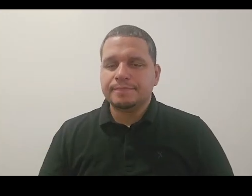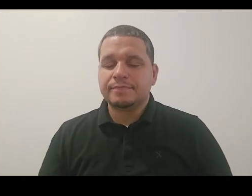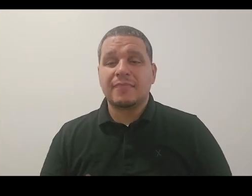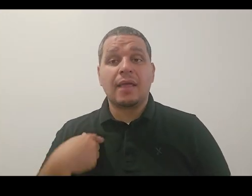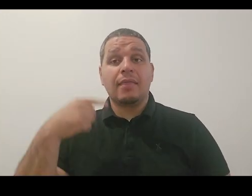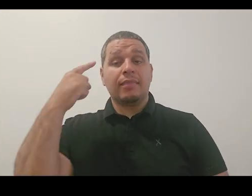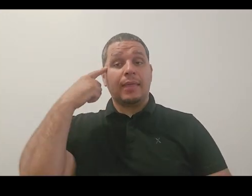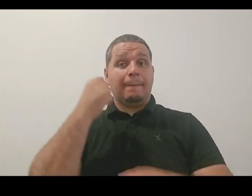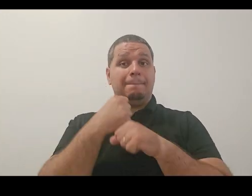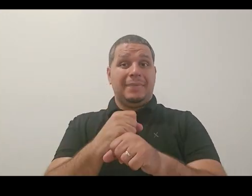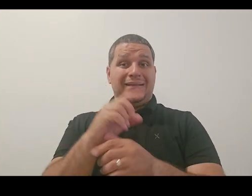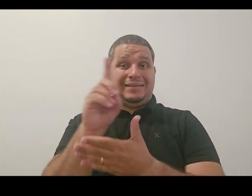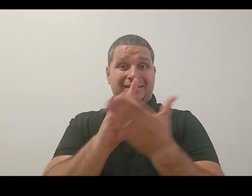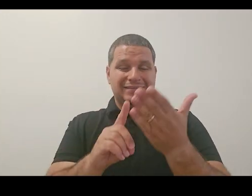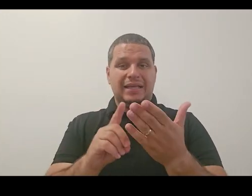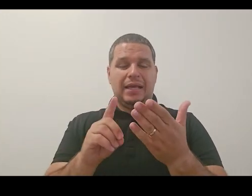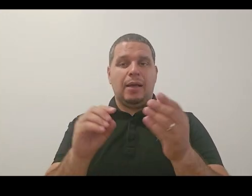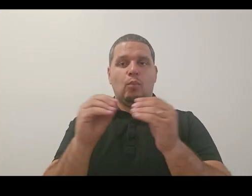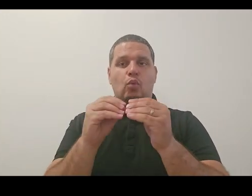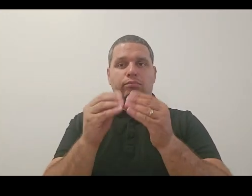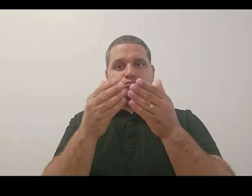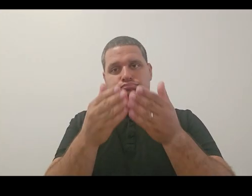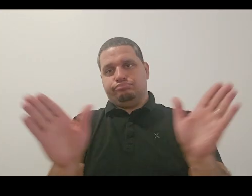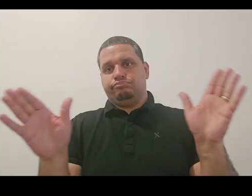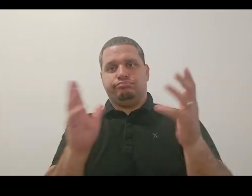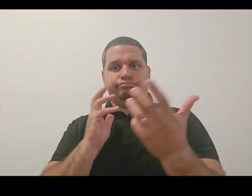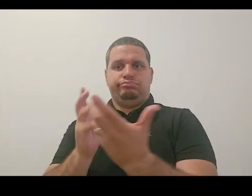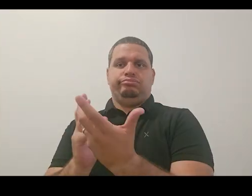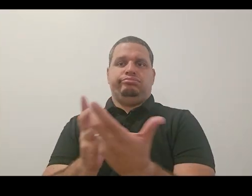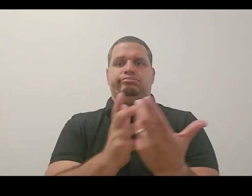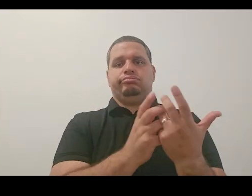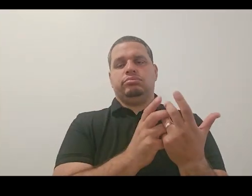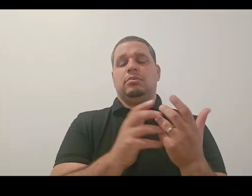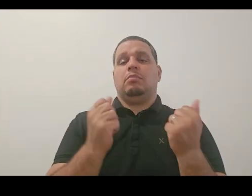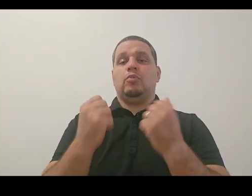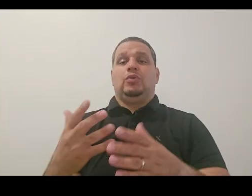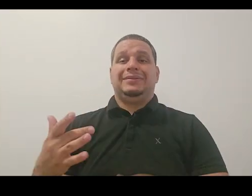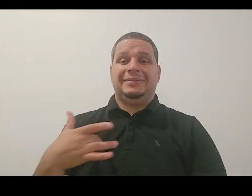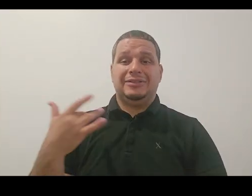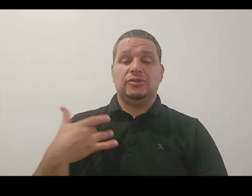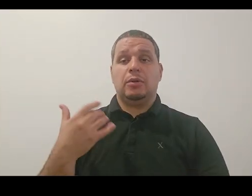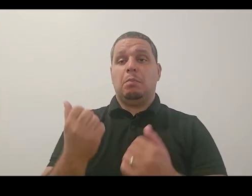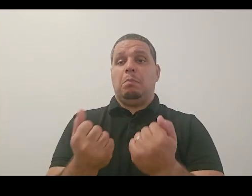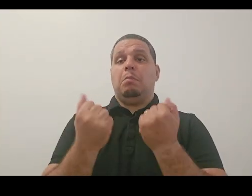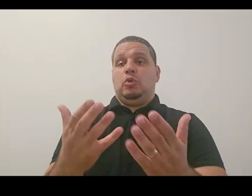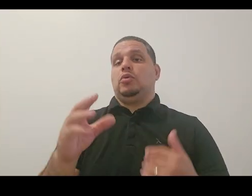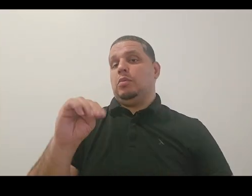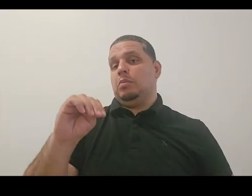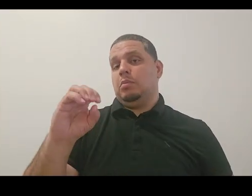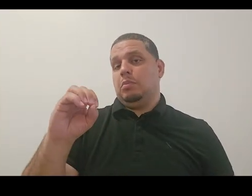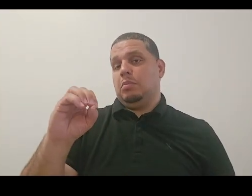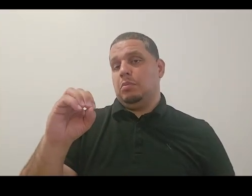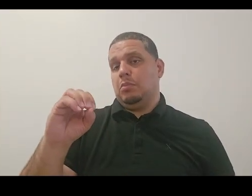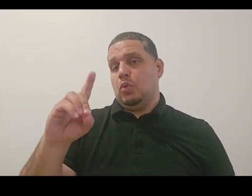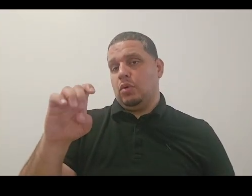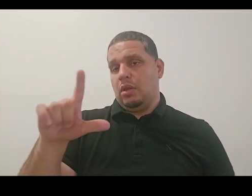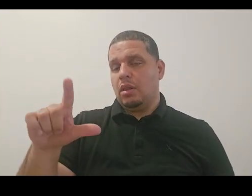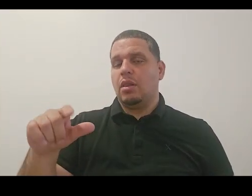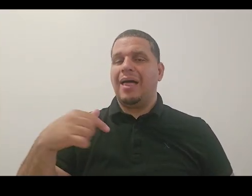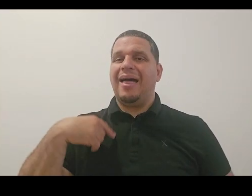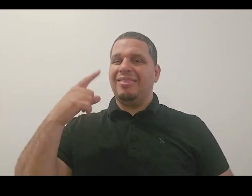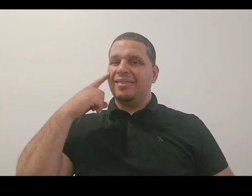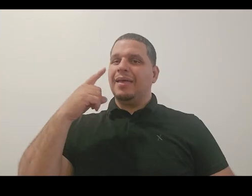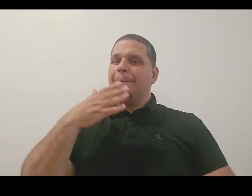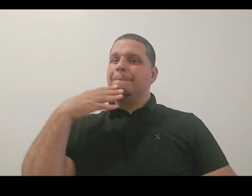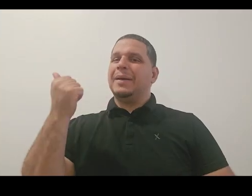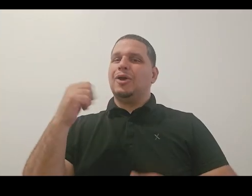think just making design that's more versatile and also multisensory and multimodal